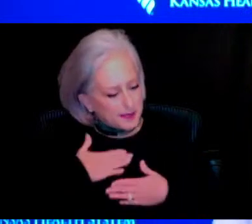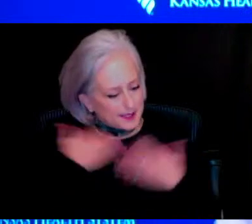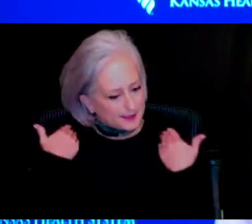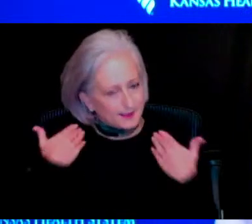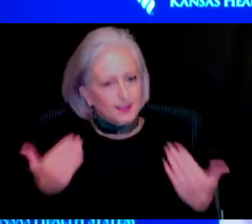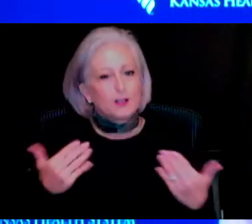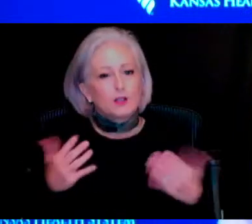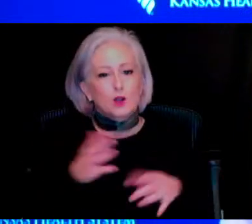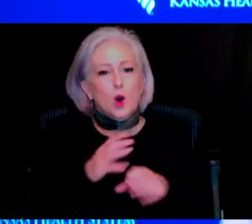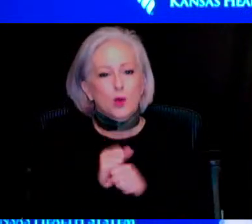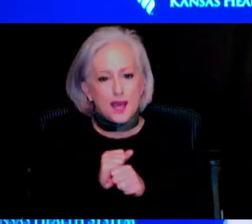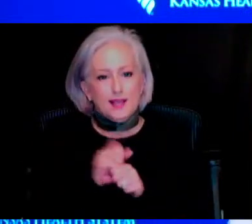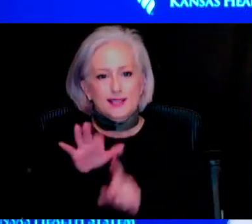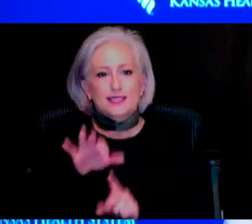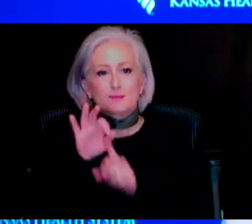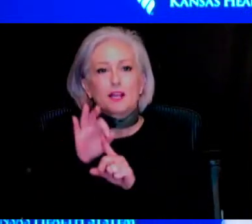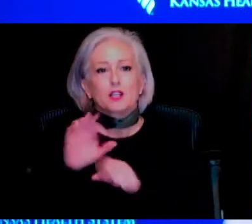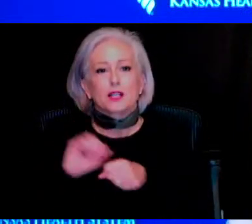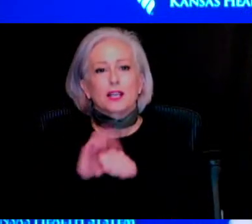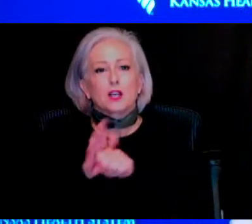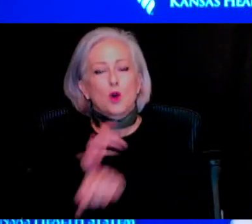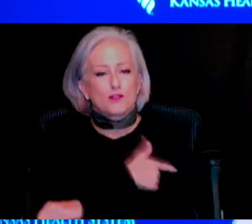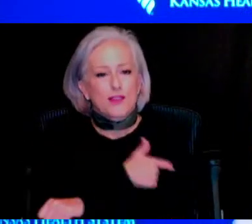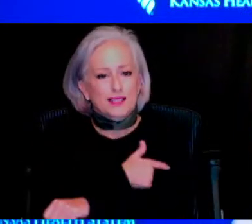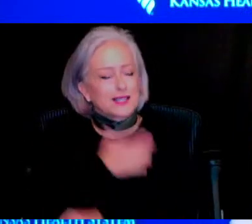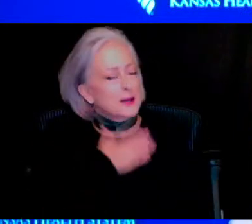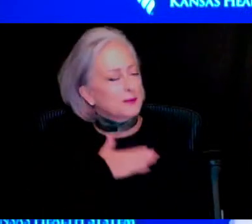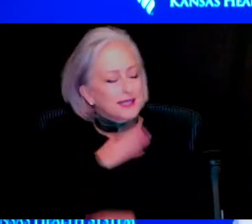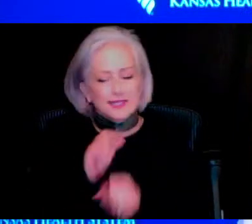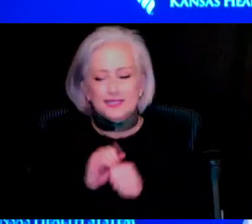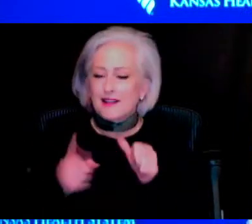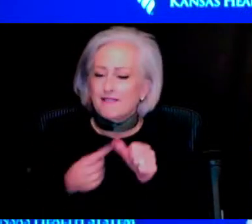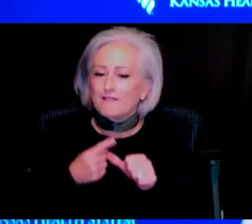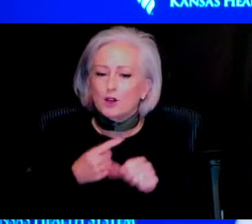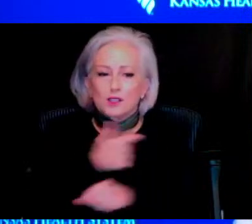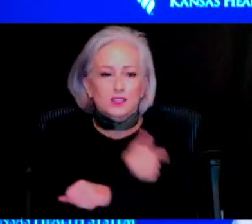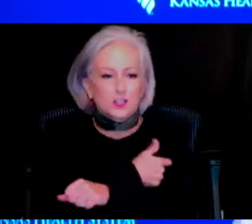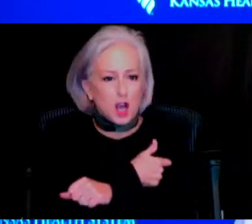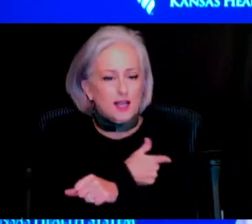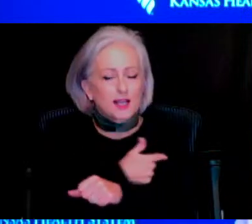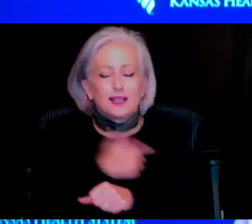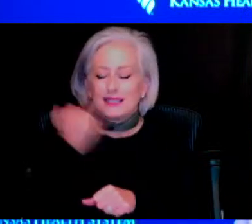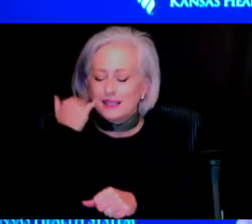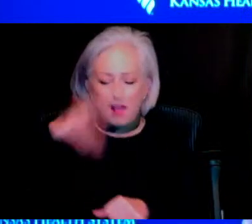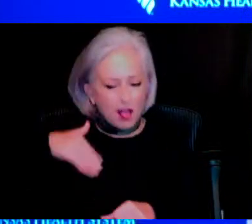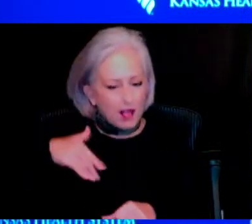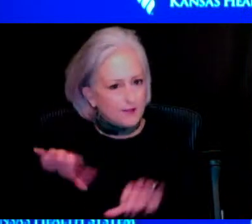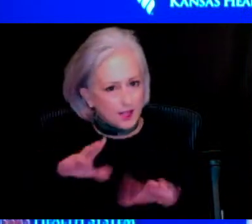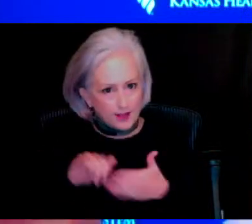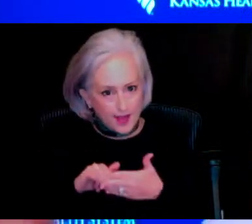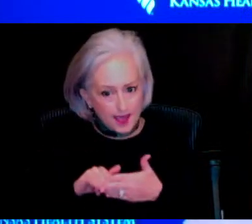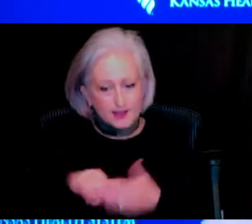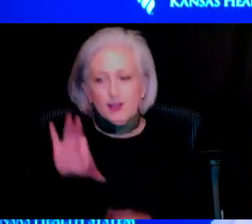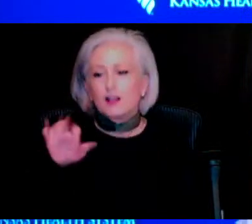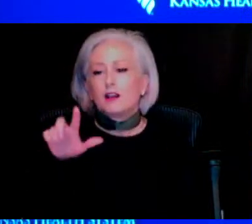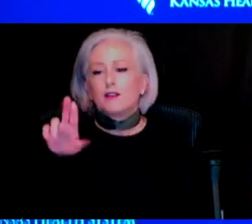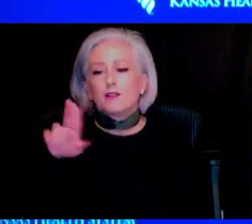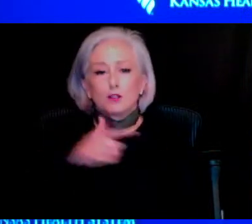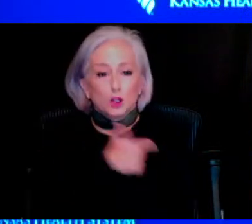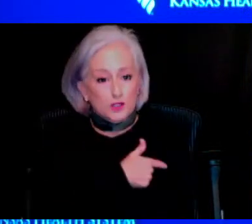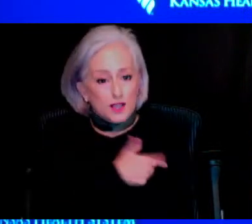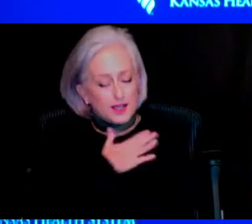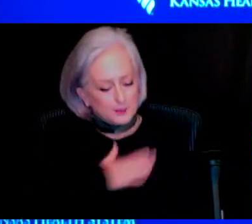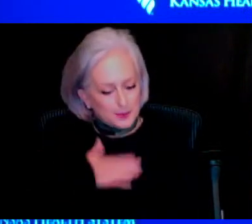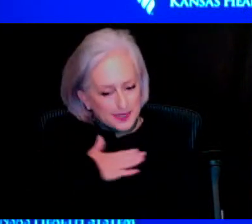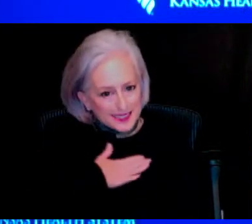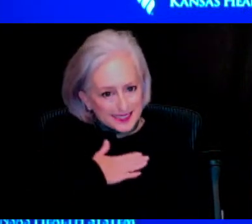the COVID-19 vaccines. Please go at least get a first dose if you haven't yet. Please remember to get your influenza vaccine. You know, last year